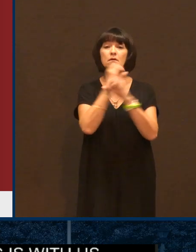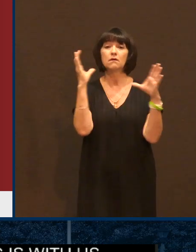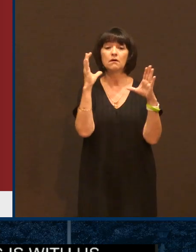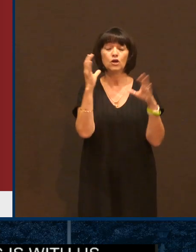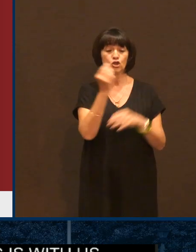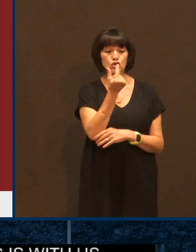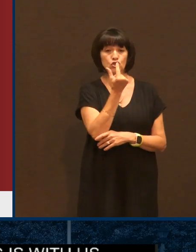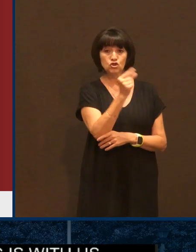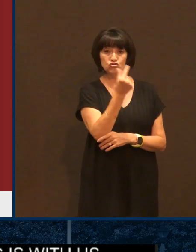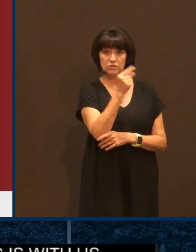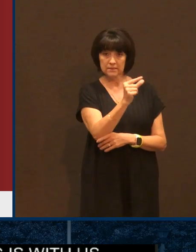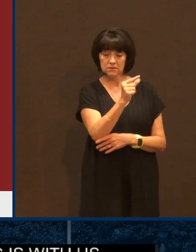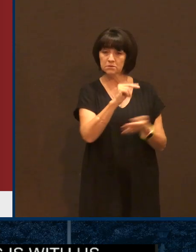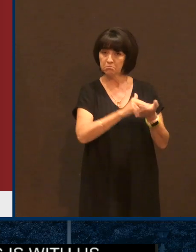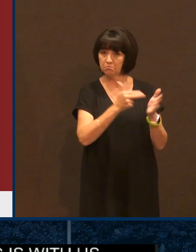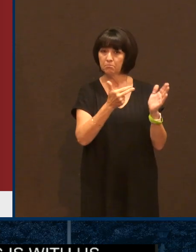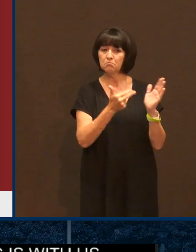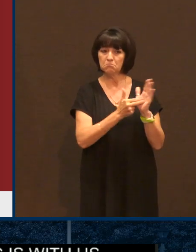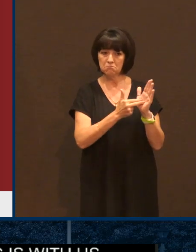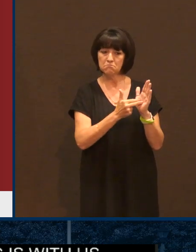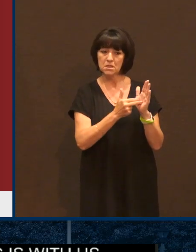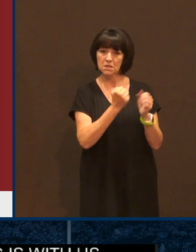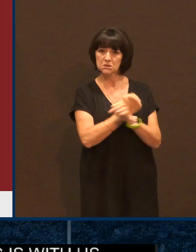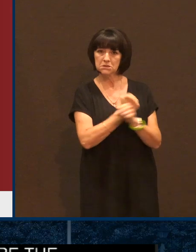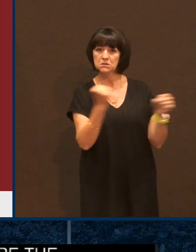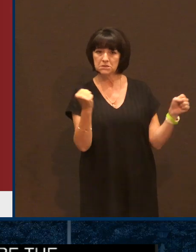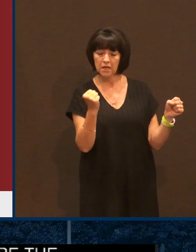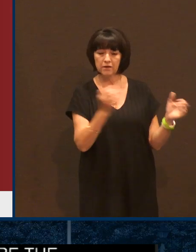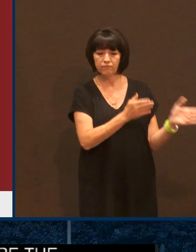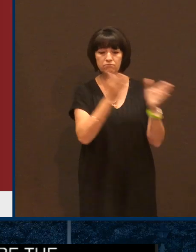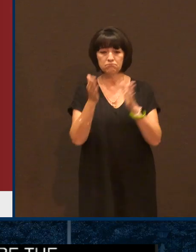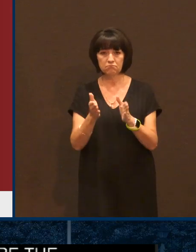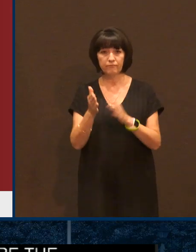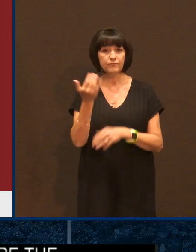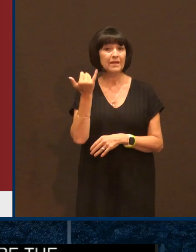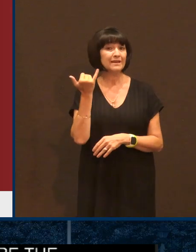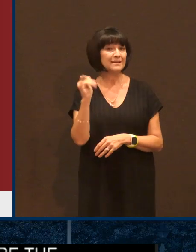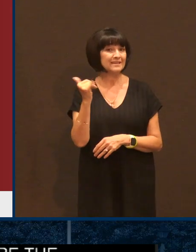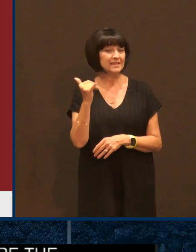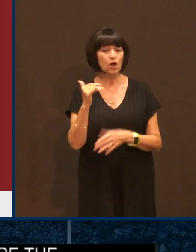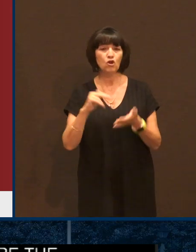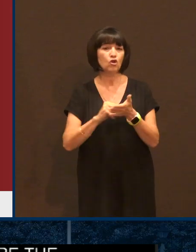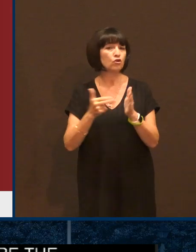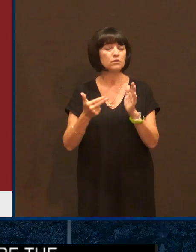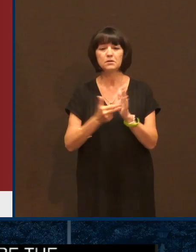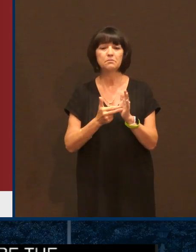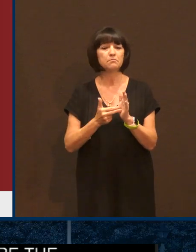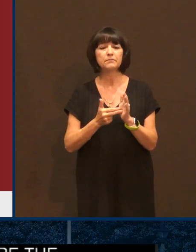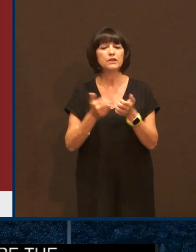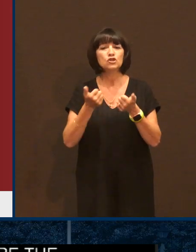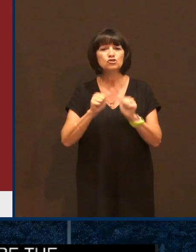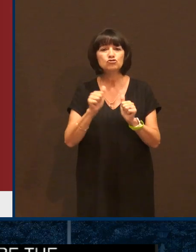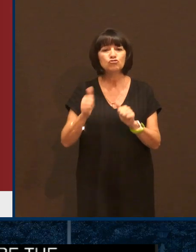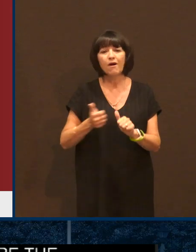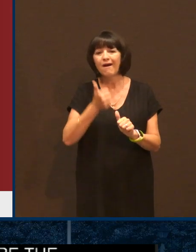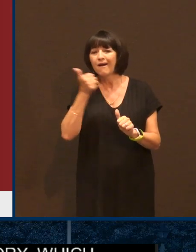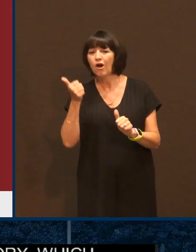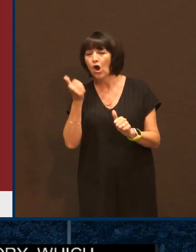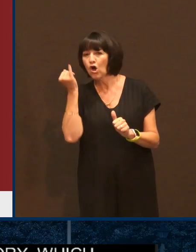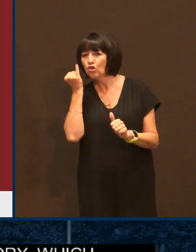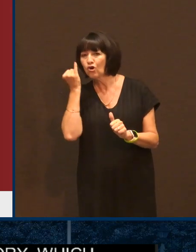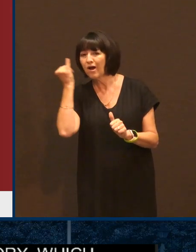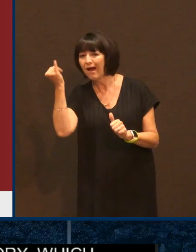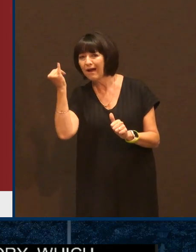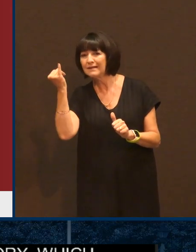the safest health condition in the state, a yellow category, which is a hybrid of good and bad, if you will, and a